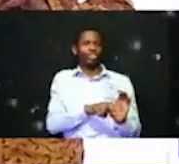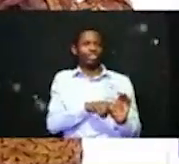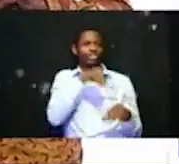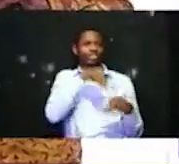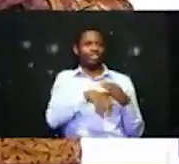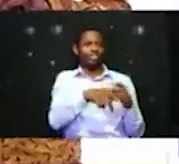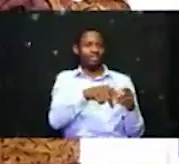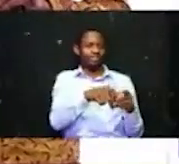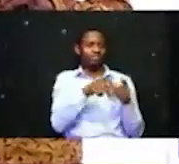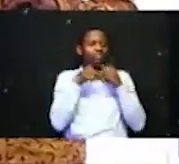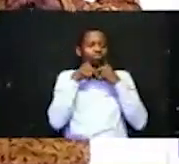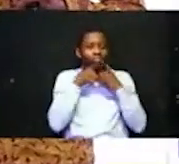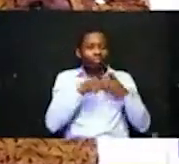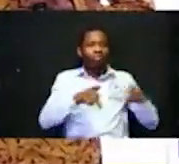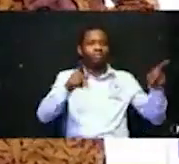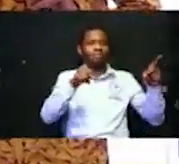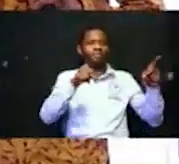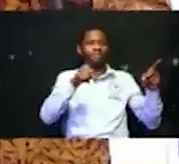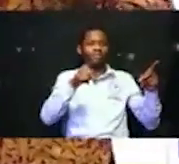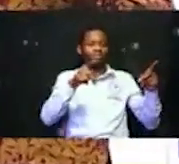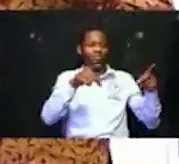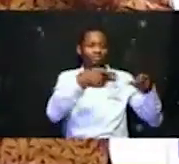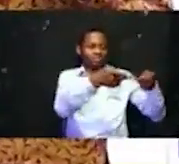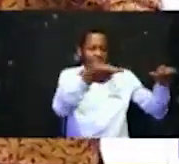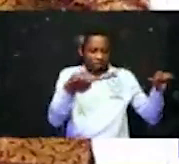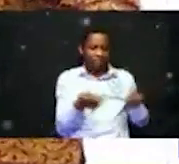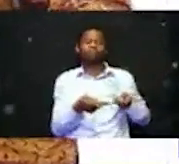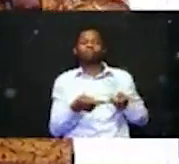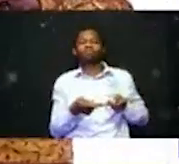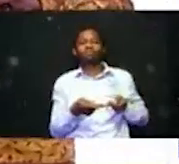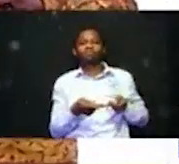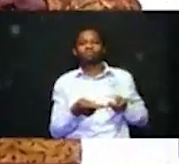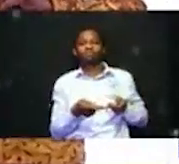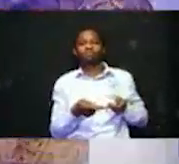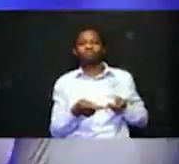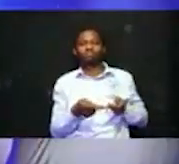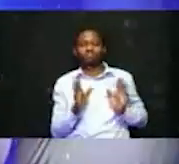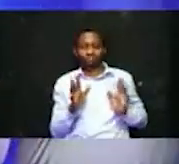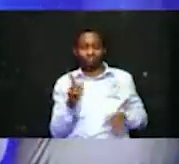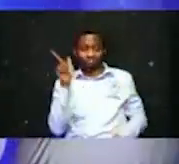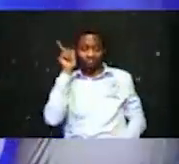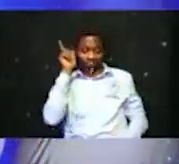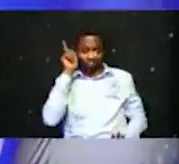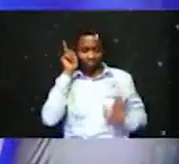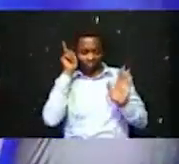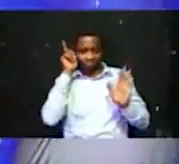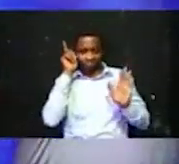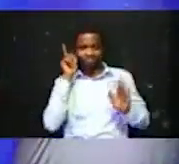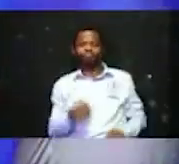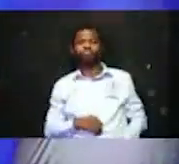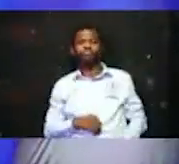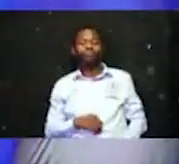no. And na me de me ja me see and prayer soa. Now listening to him. Afiti. The young